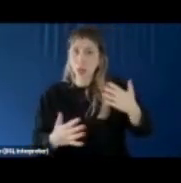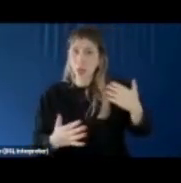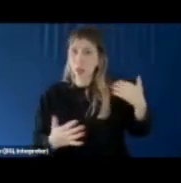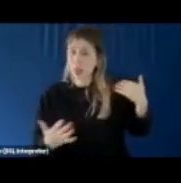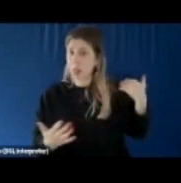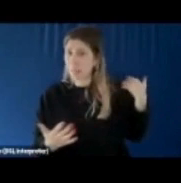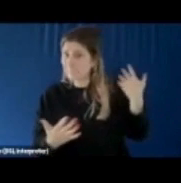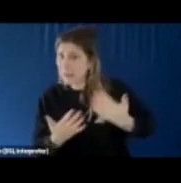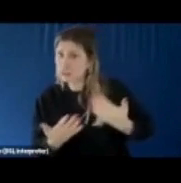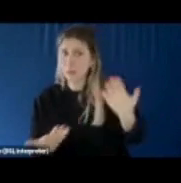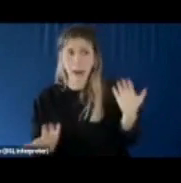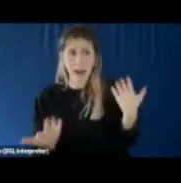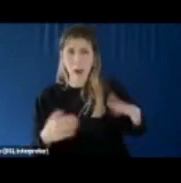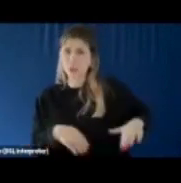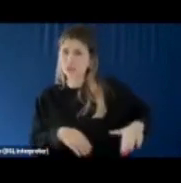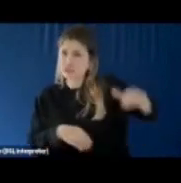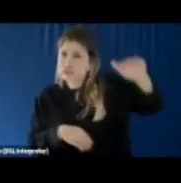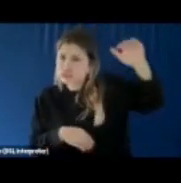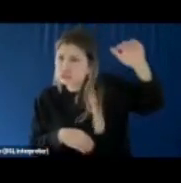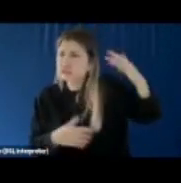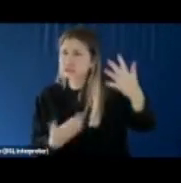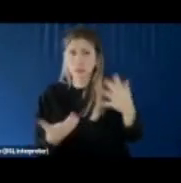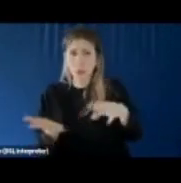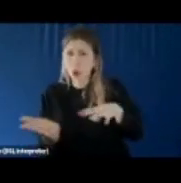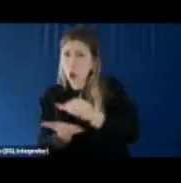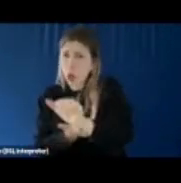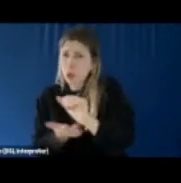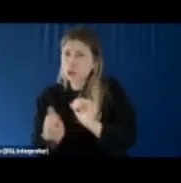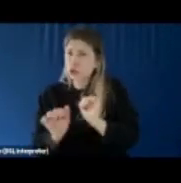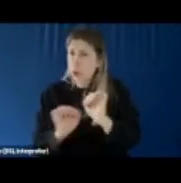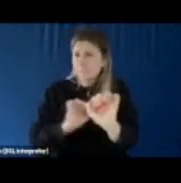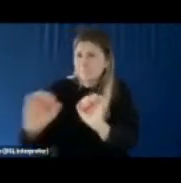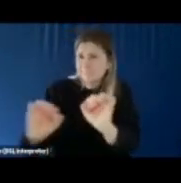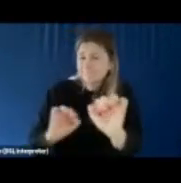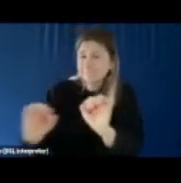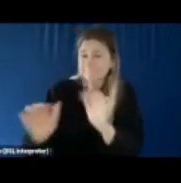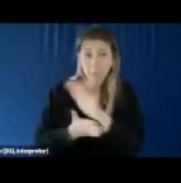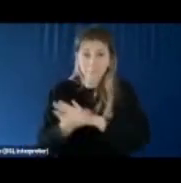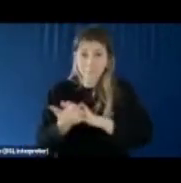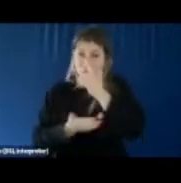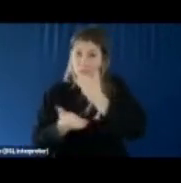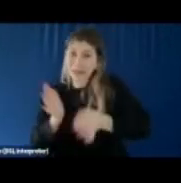new audiences and secure funding so we can keep doing more and better work in the future.